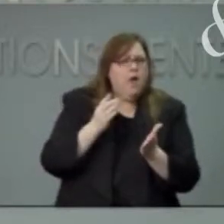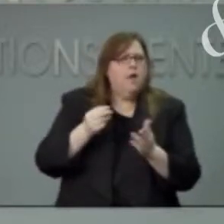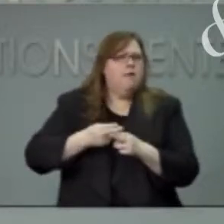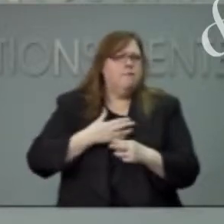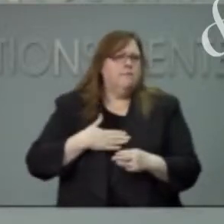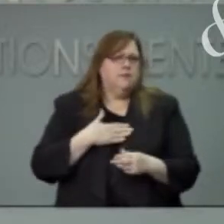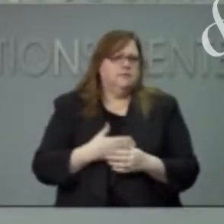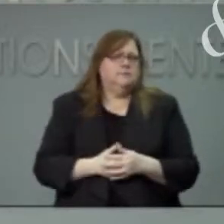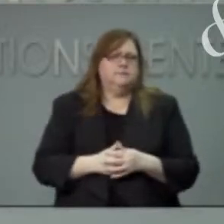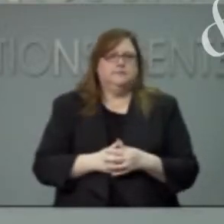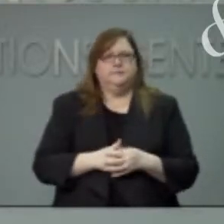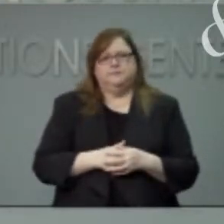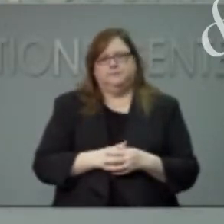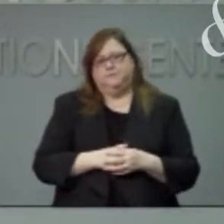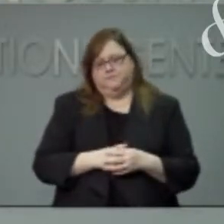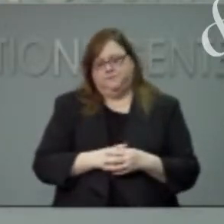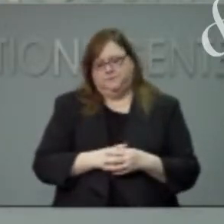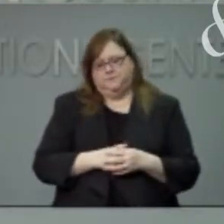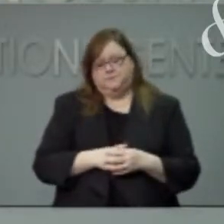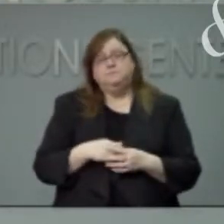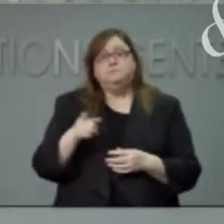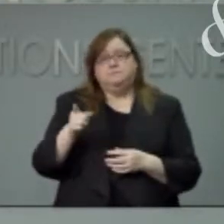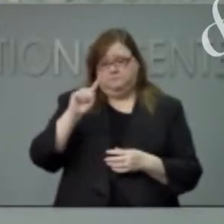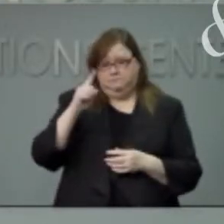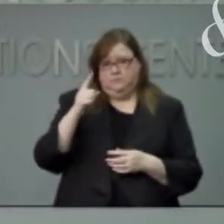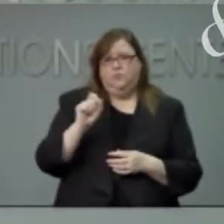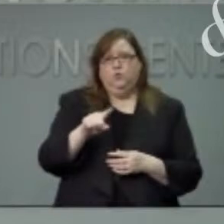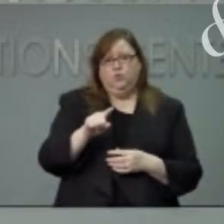Our first question is from Chandler Morgan with WBTV.